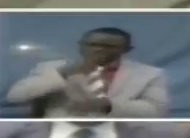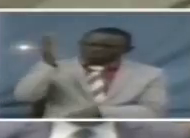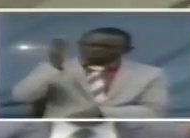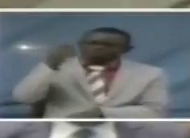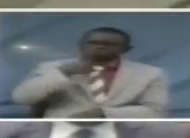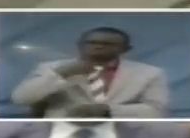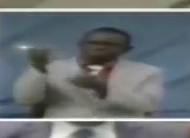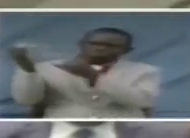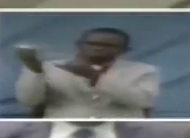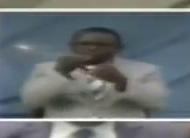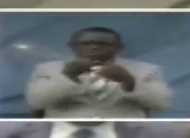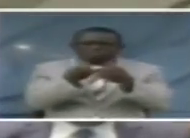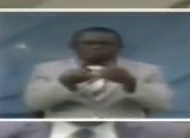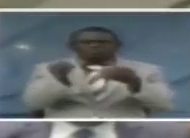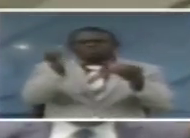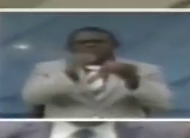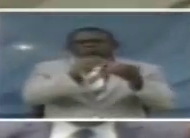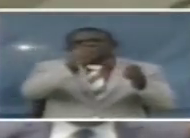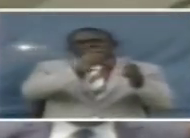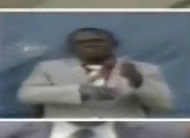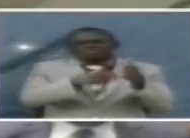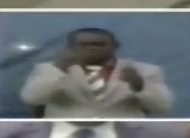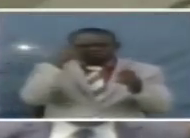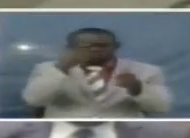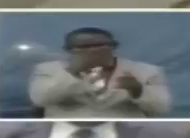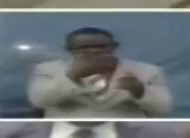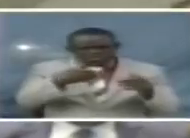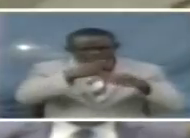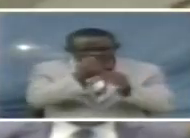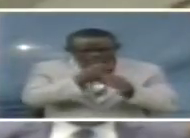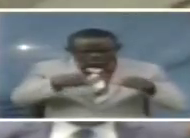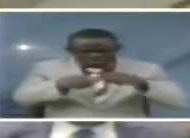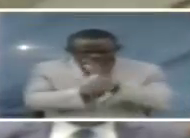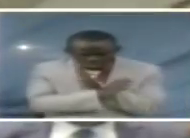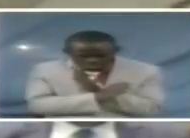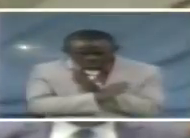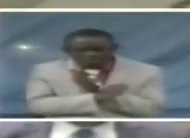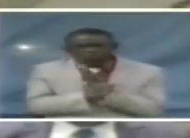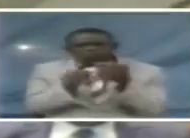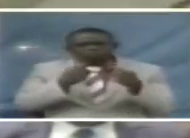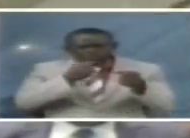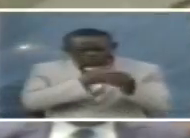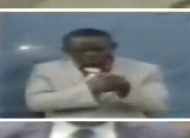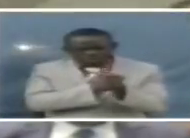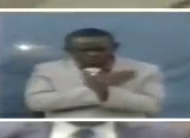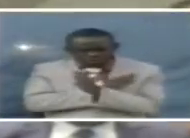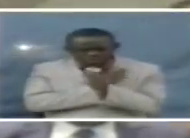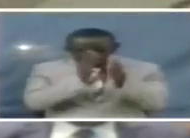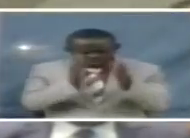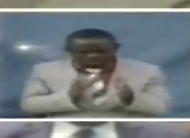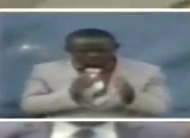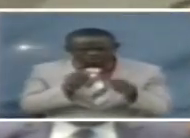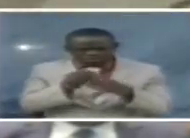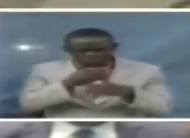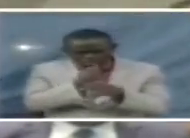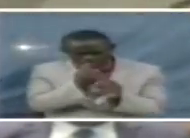in my last address, I introduced a surtax on selected imported products that are locally produced in order